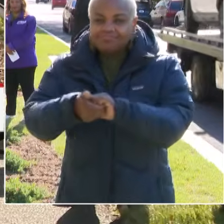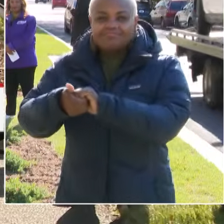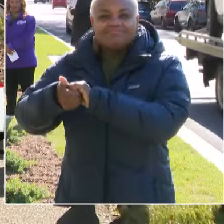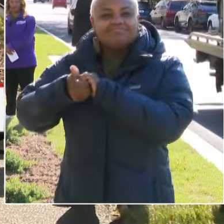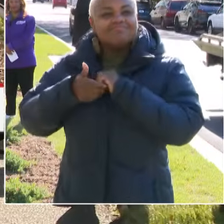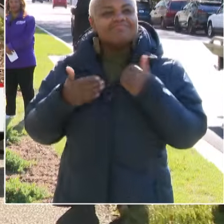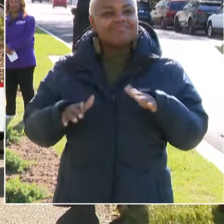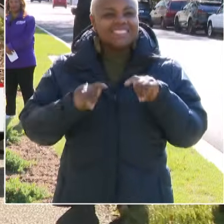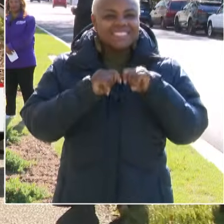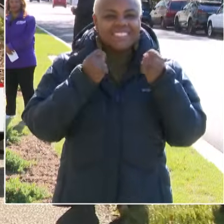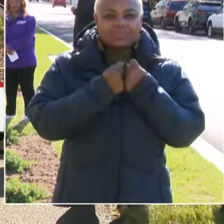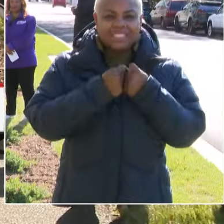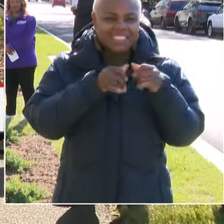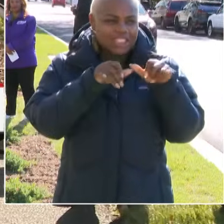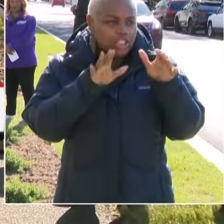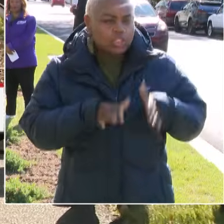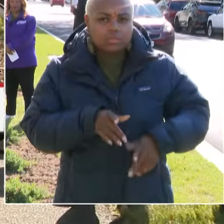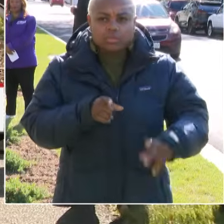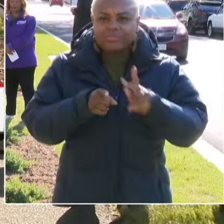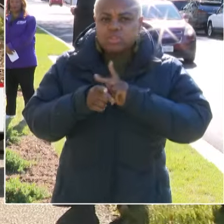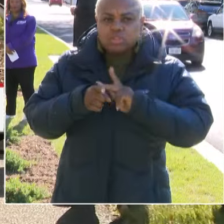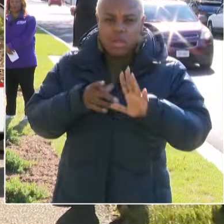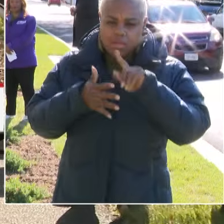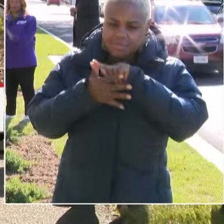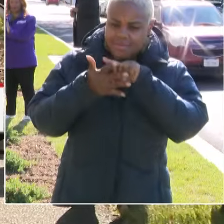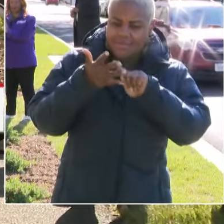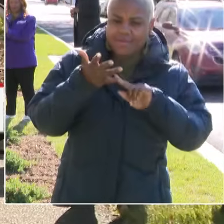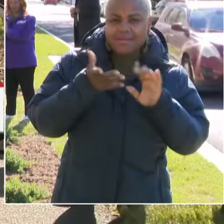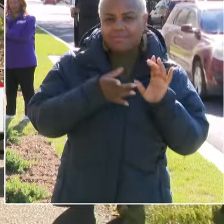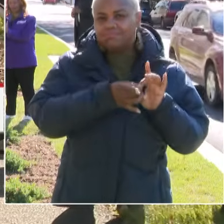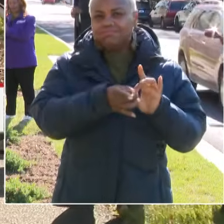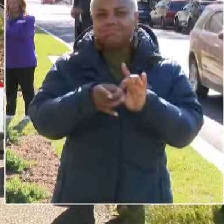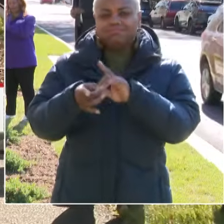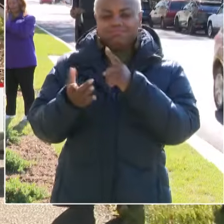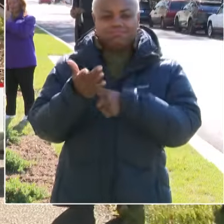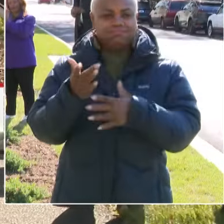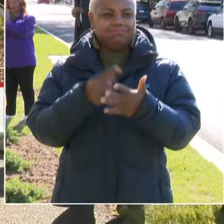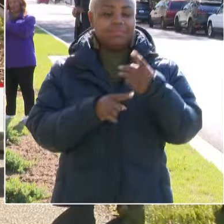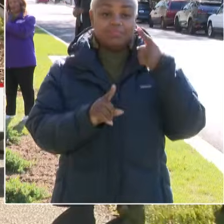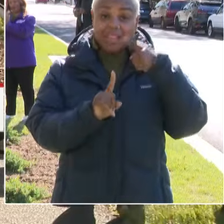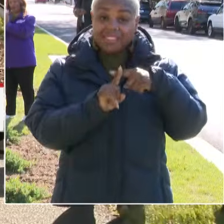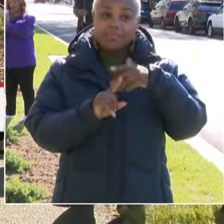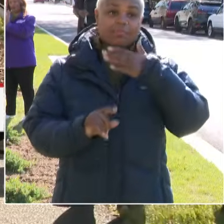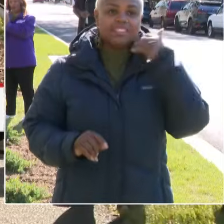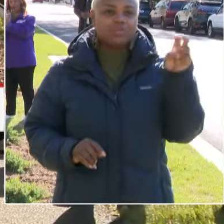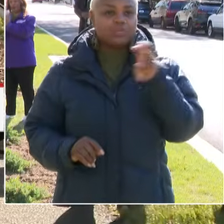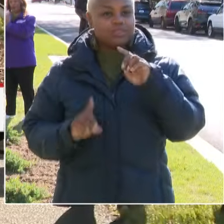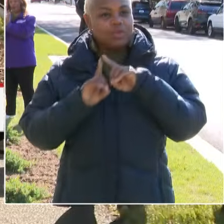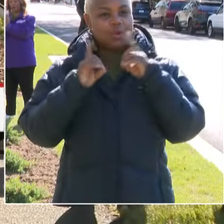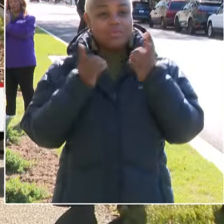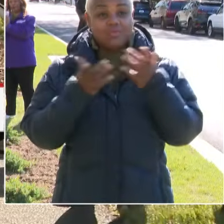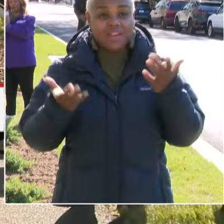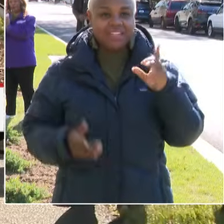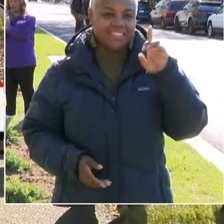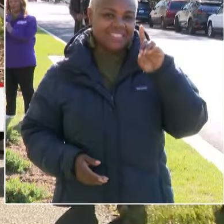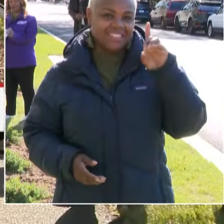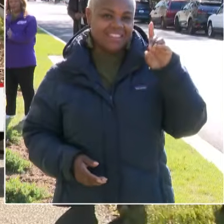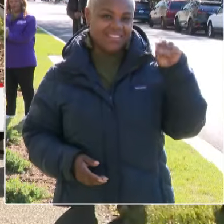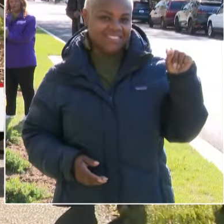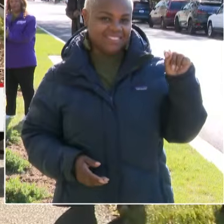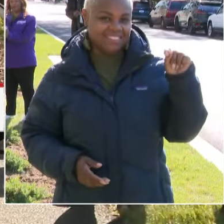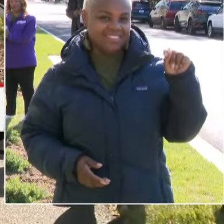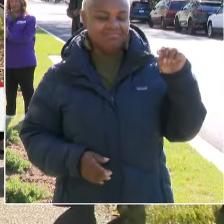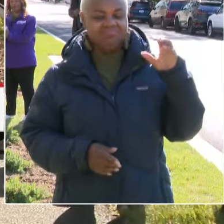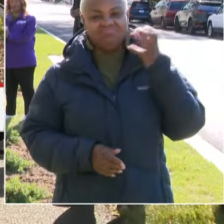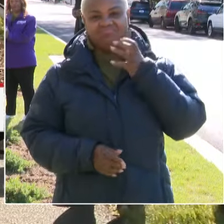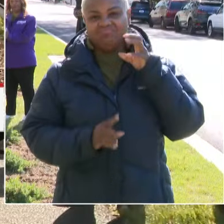and professionals at the best transportation department, the District Department of Transportation. Please give them an